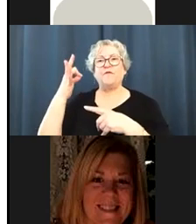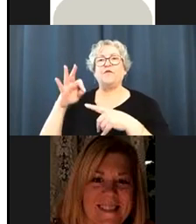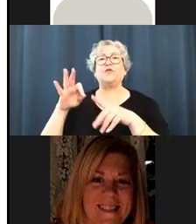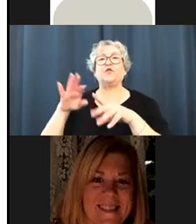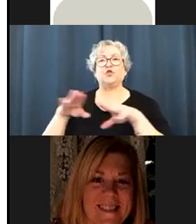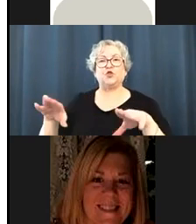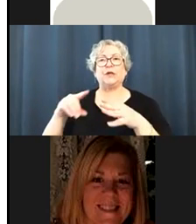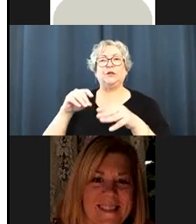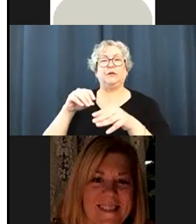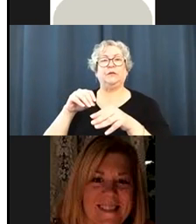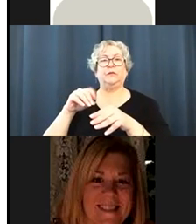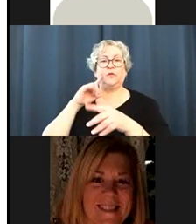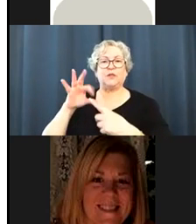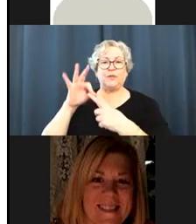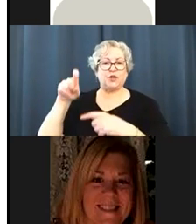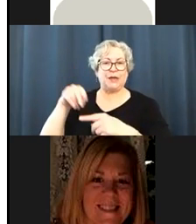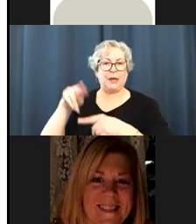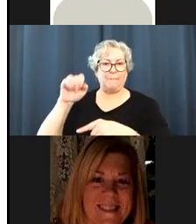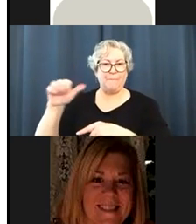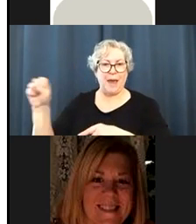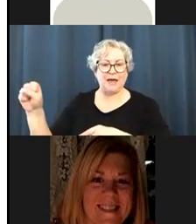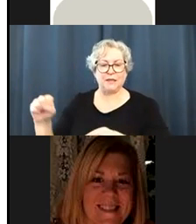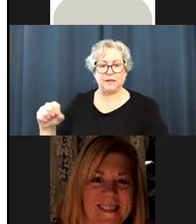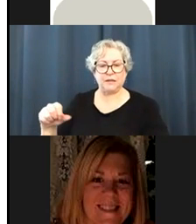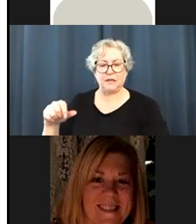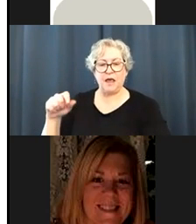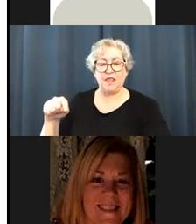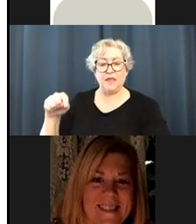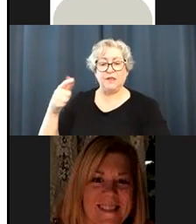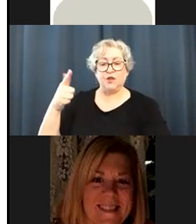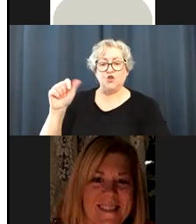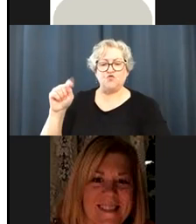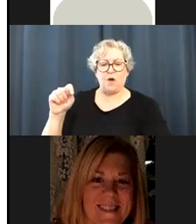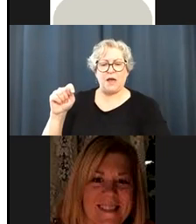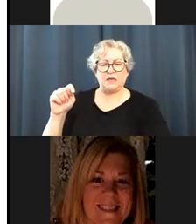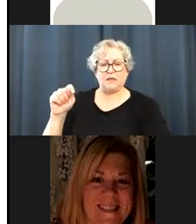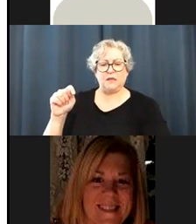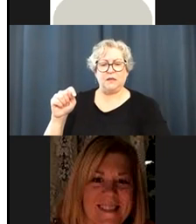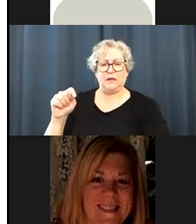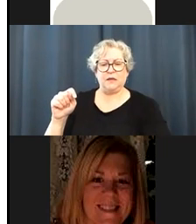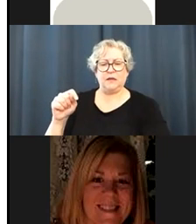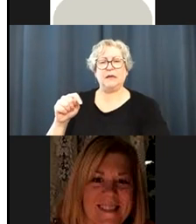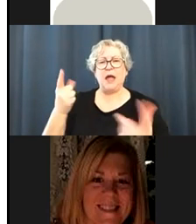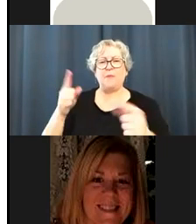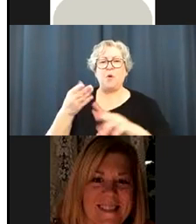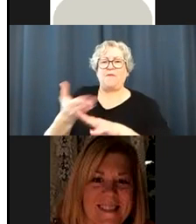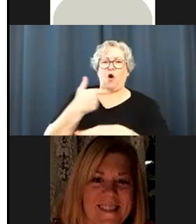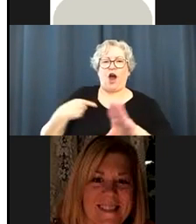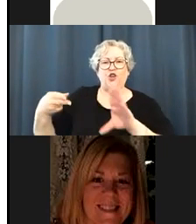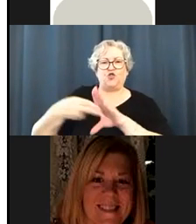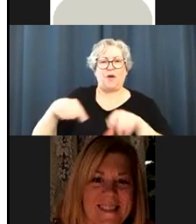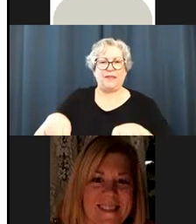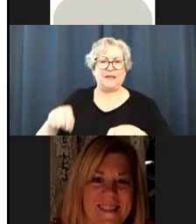Needs here in Massachusetts. This grant happened a little bit before I joined the Federation. So